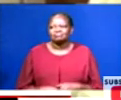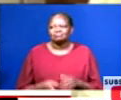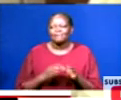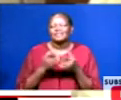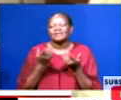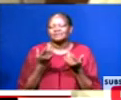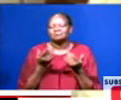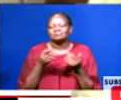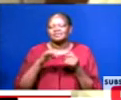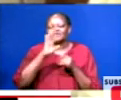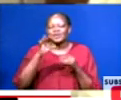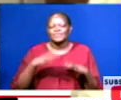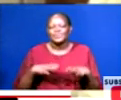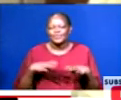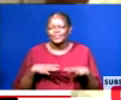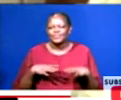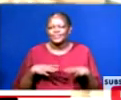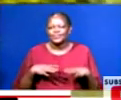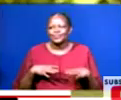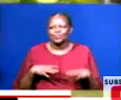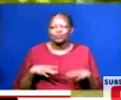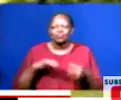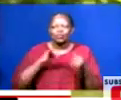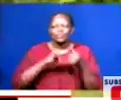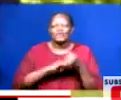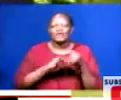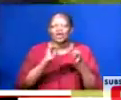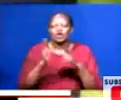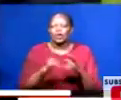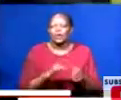wa Afrika waje tuone vile tunaoanana.